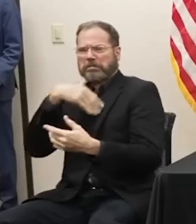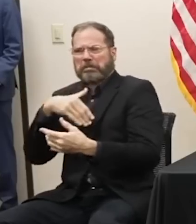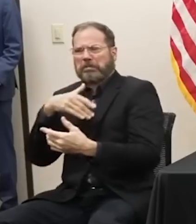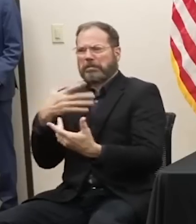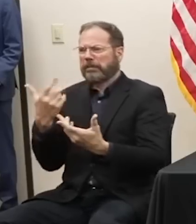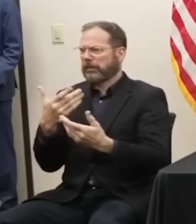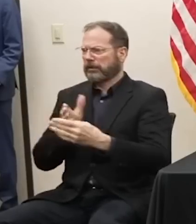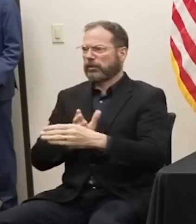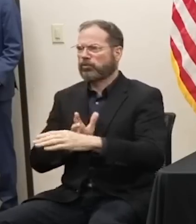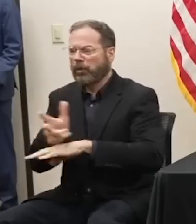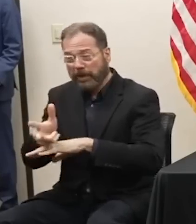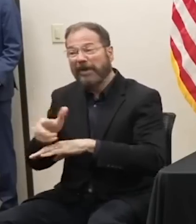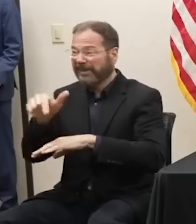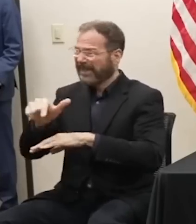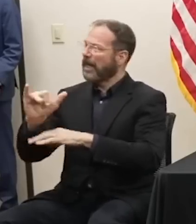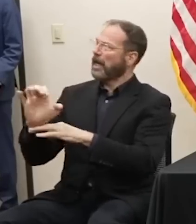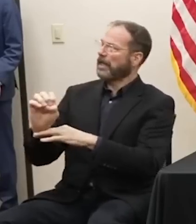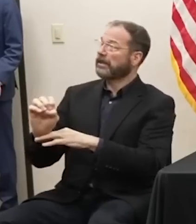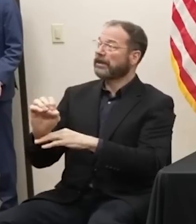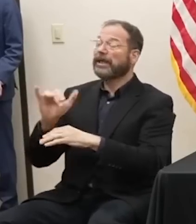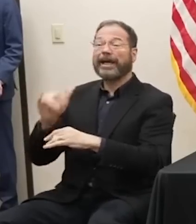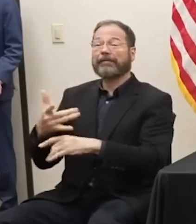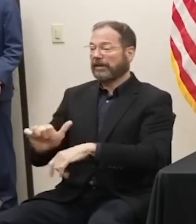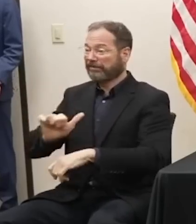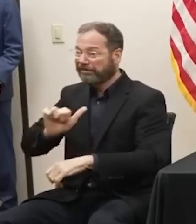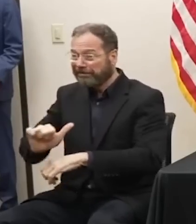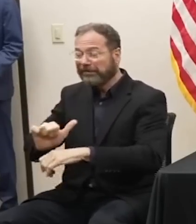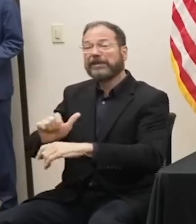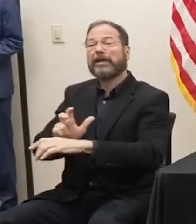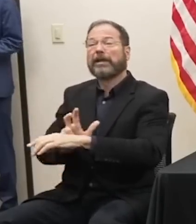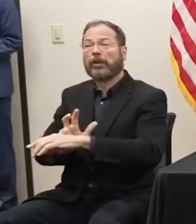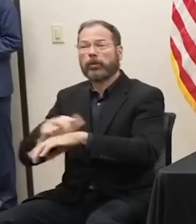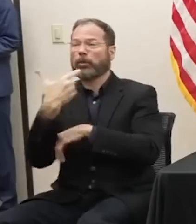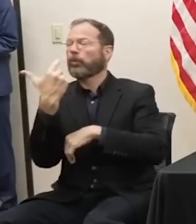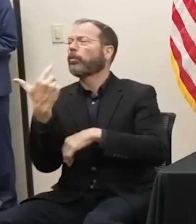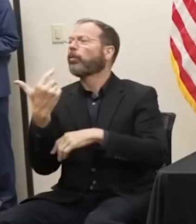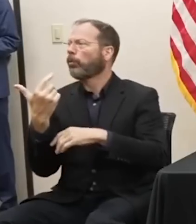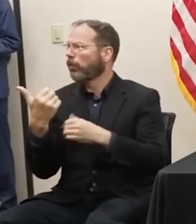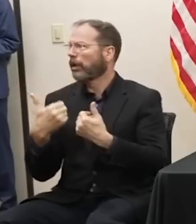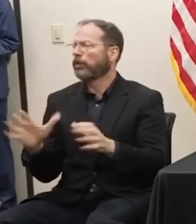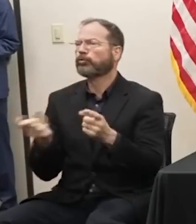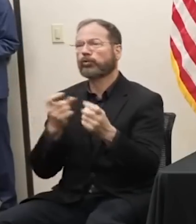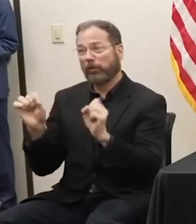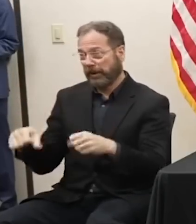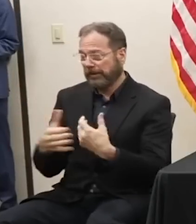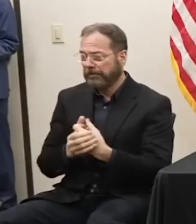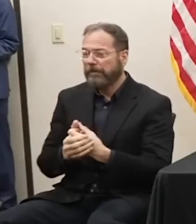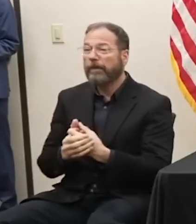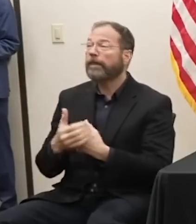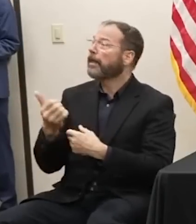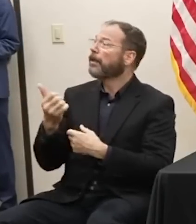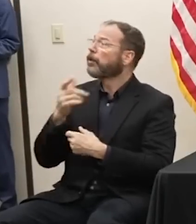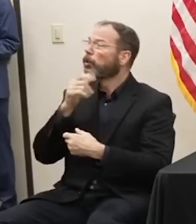cross is ice. And if you hit your brakes on it, it can cause your car to completely lose control. Anybody